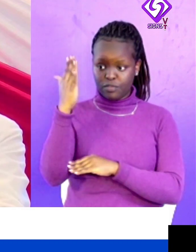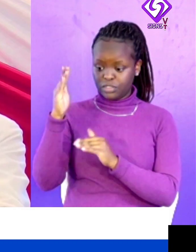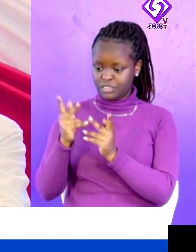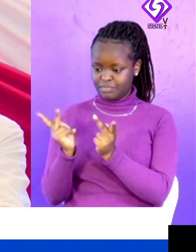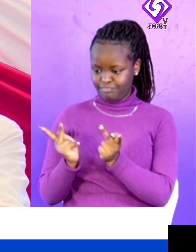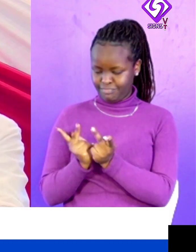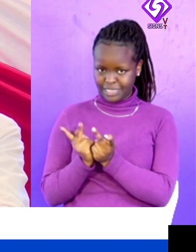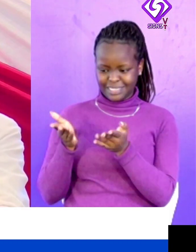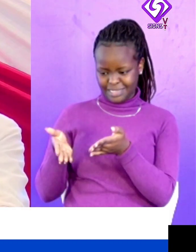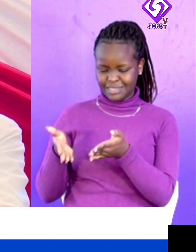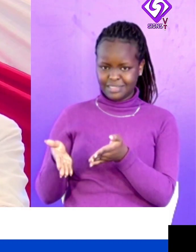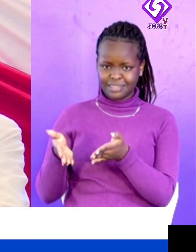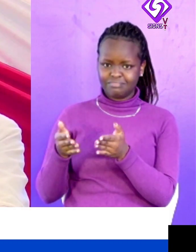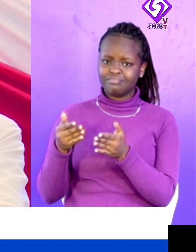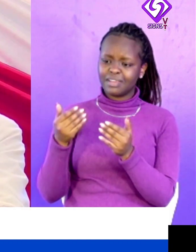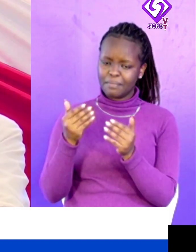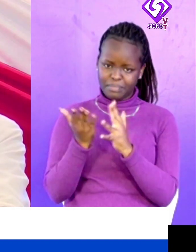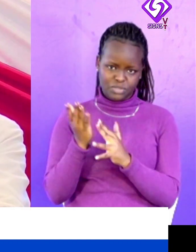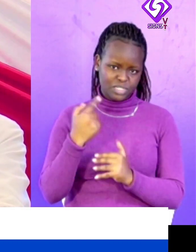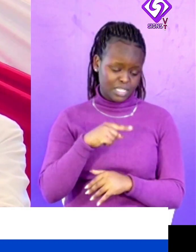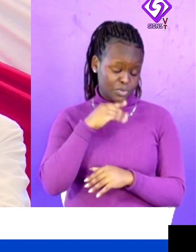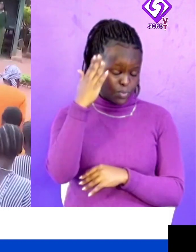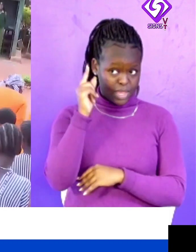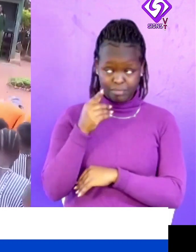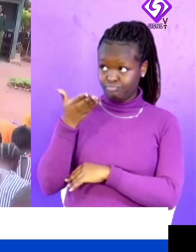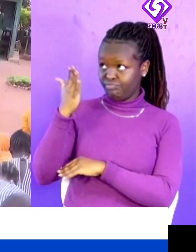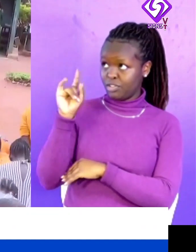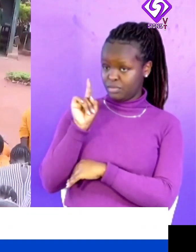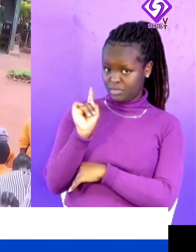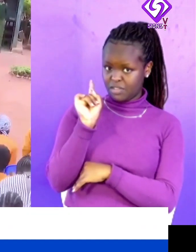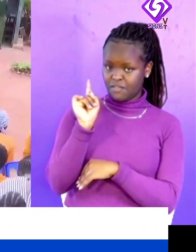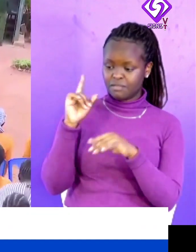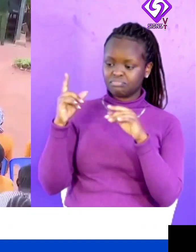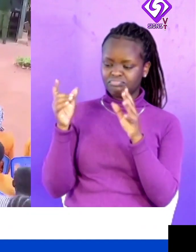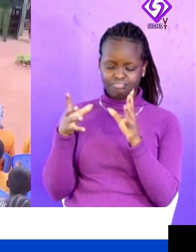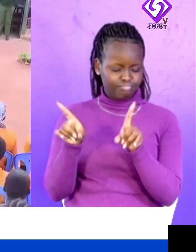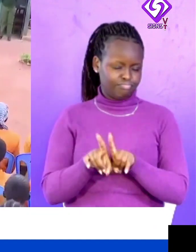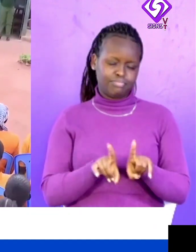midst, because in them is the image and likeness of God Himself.